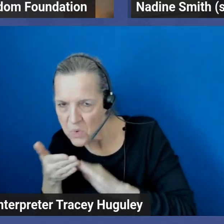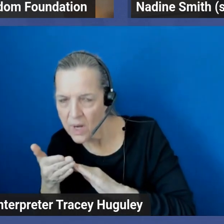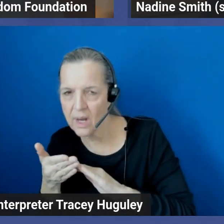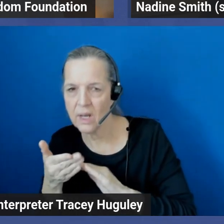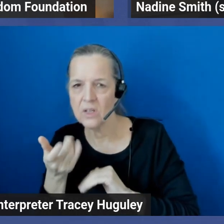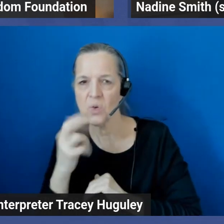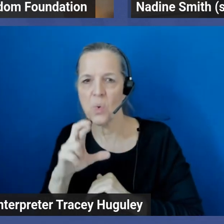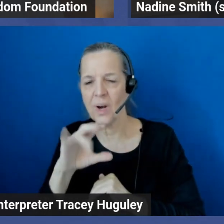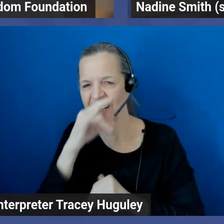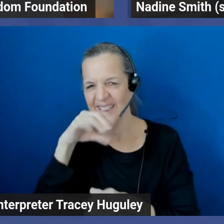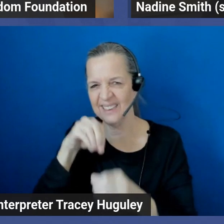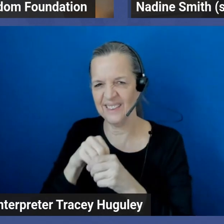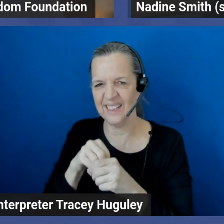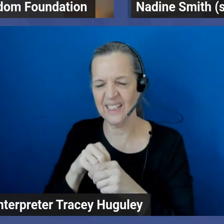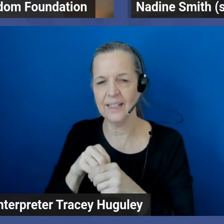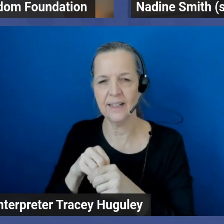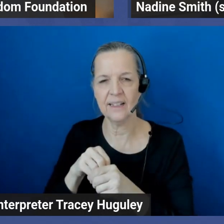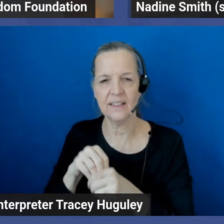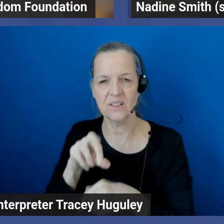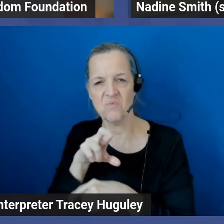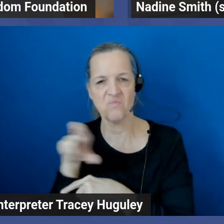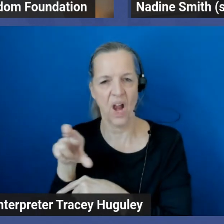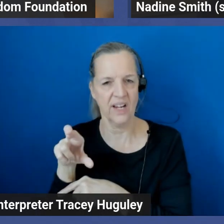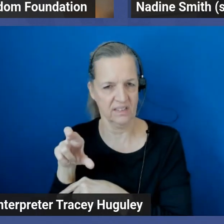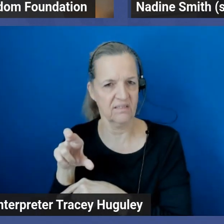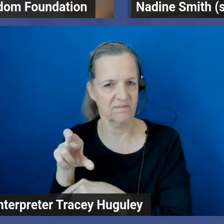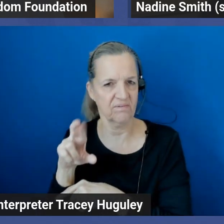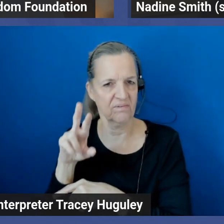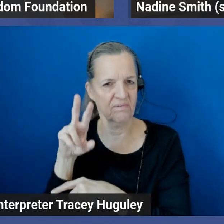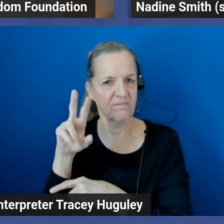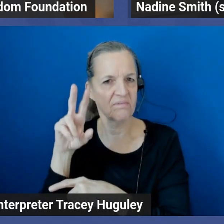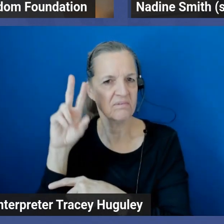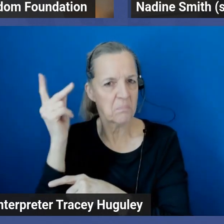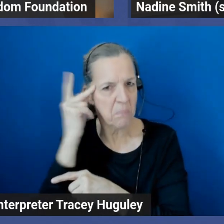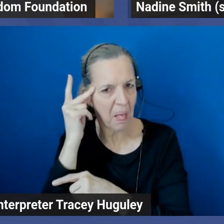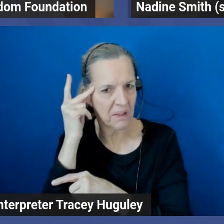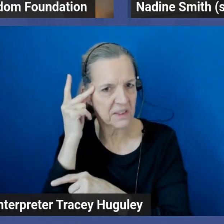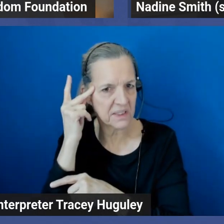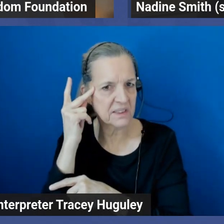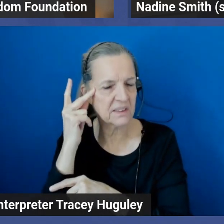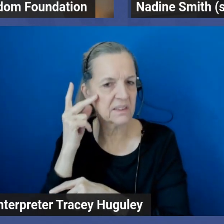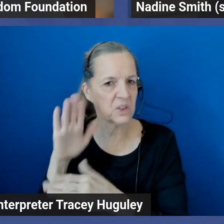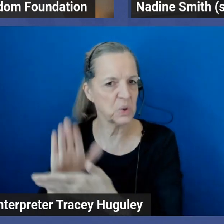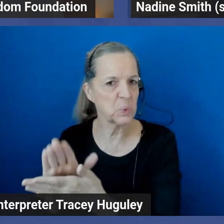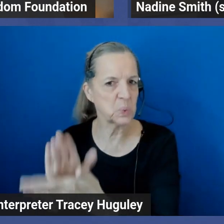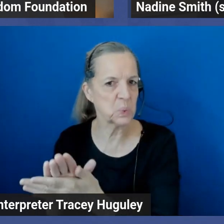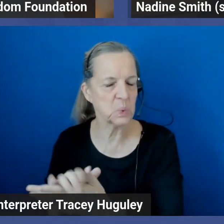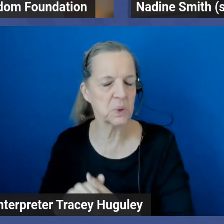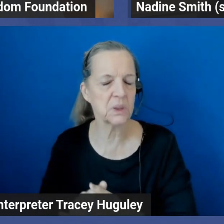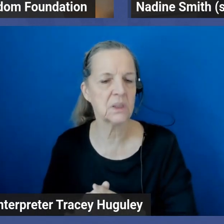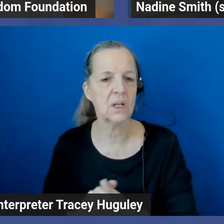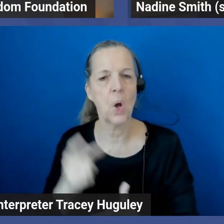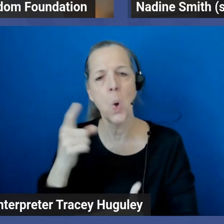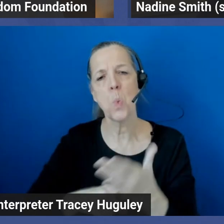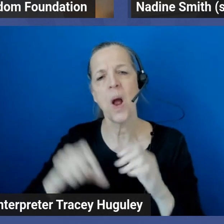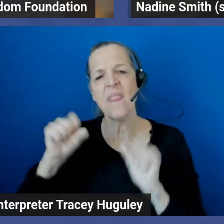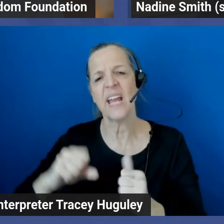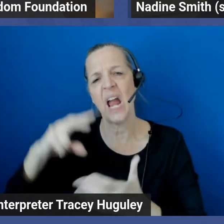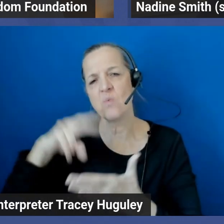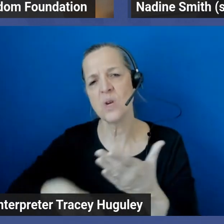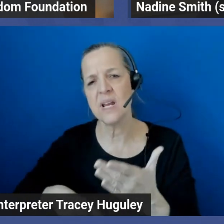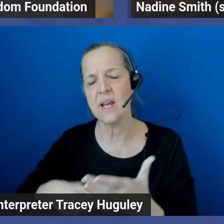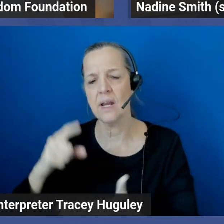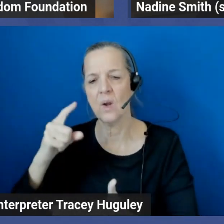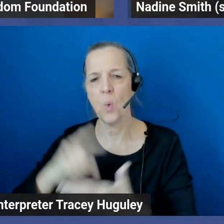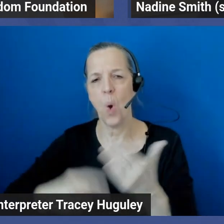right-wing schools, but they were over here dictating to parents who have their kids in public schools. what they can read, what they can think, what their teachers can